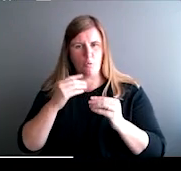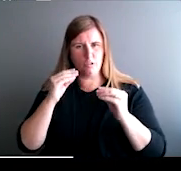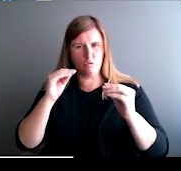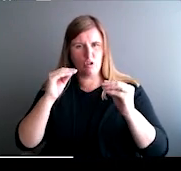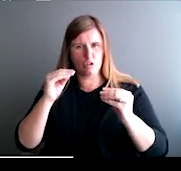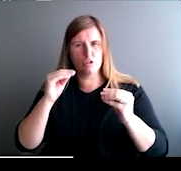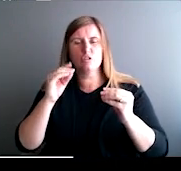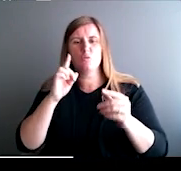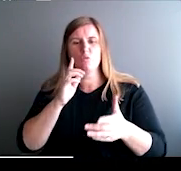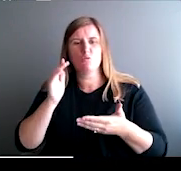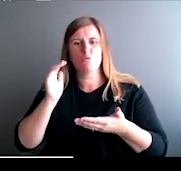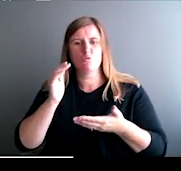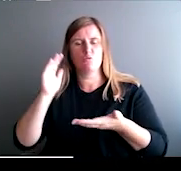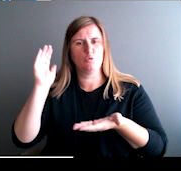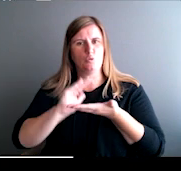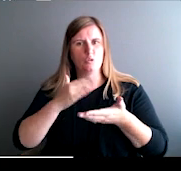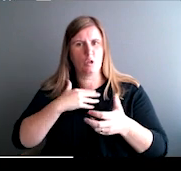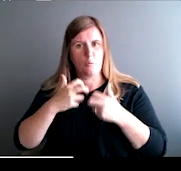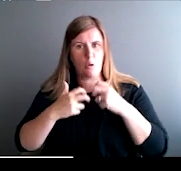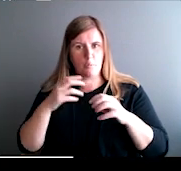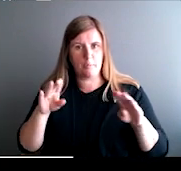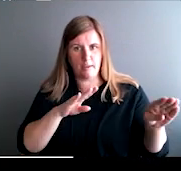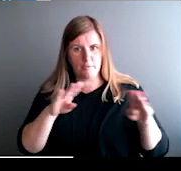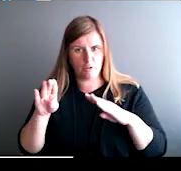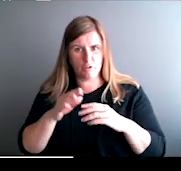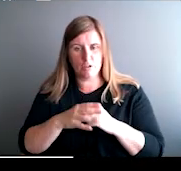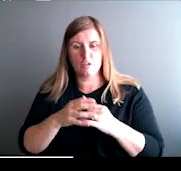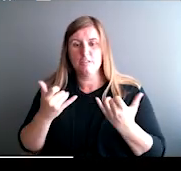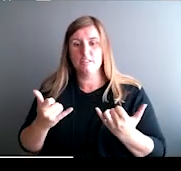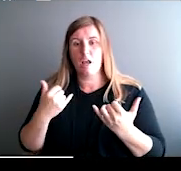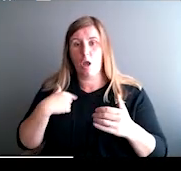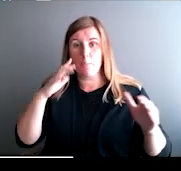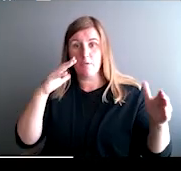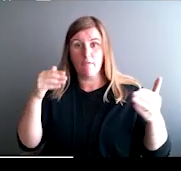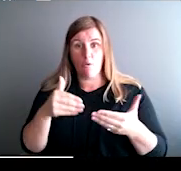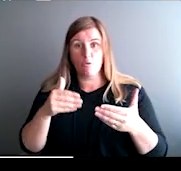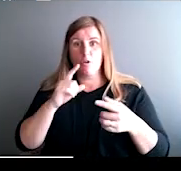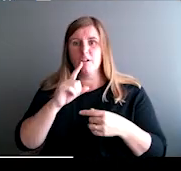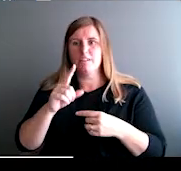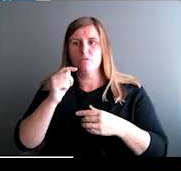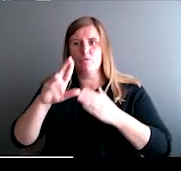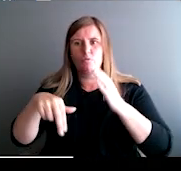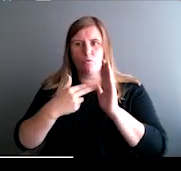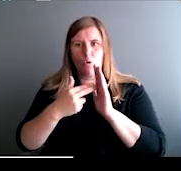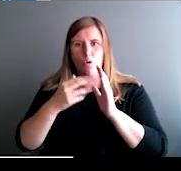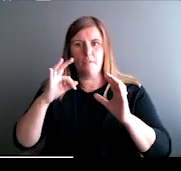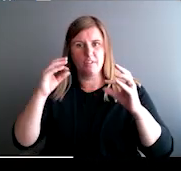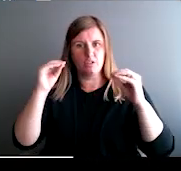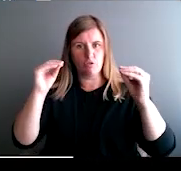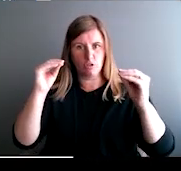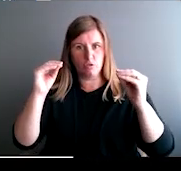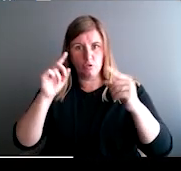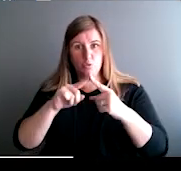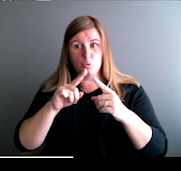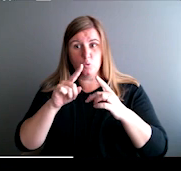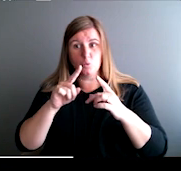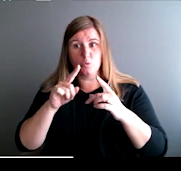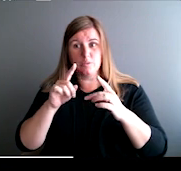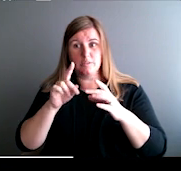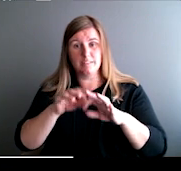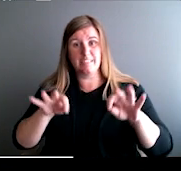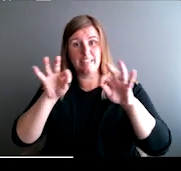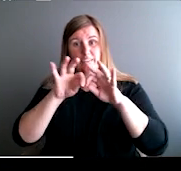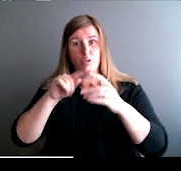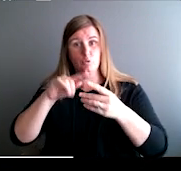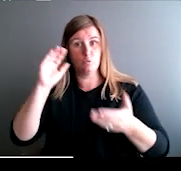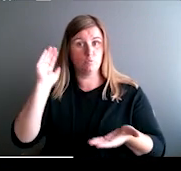in reducing problem behavior. And today what I'll be focusing on is the role of instruction, which is significant in